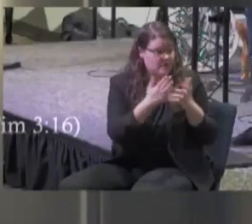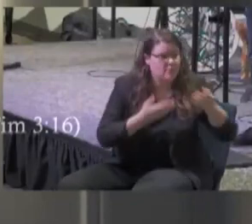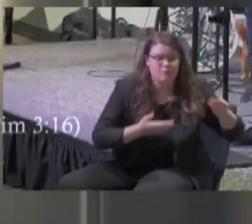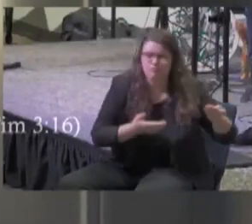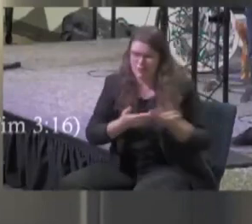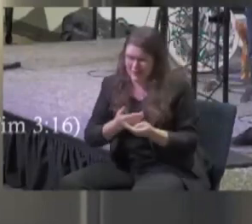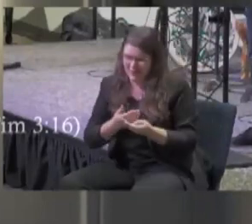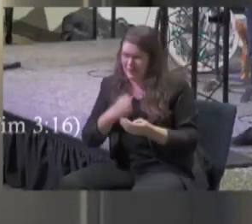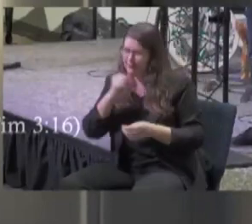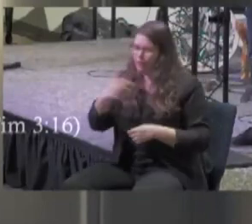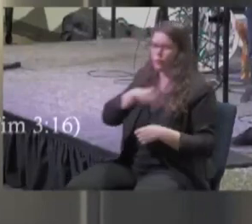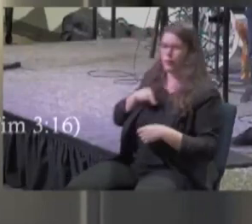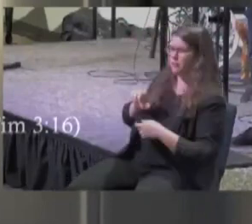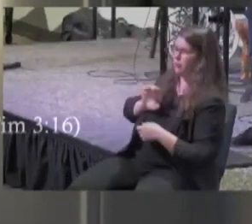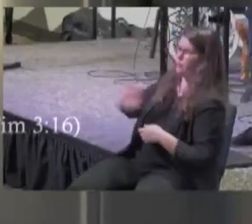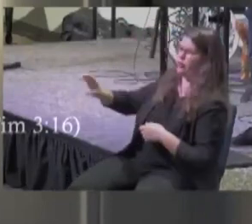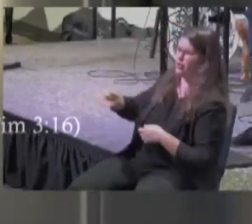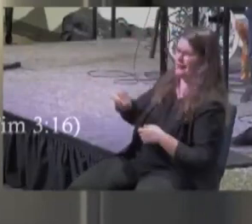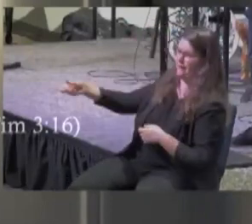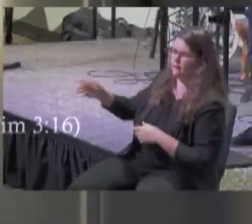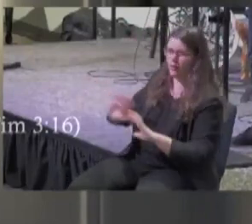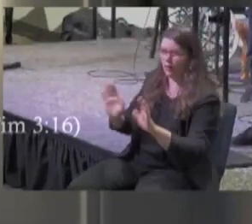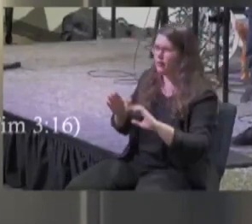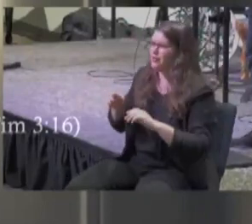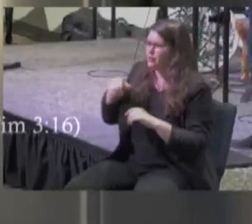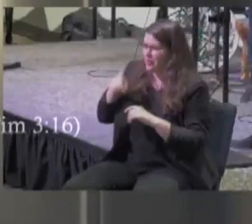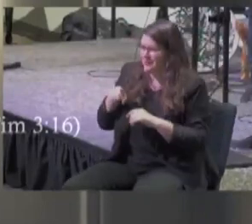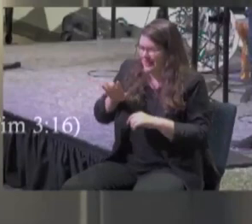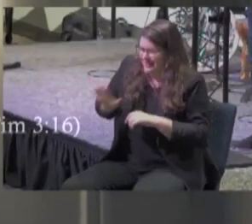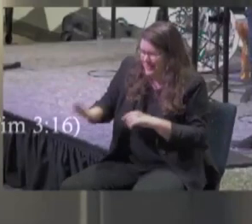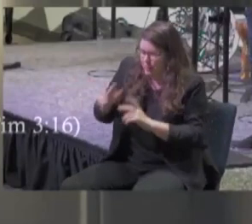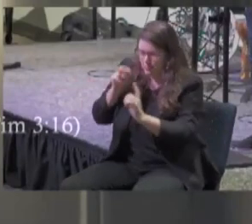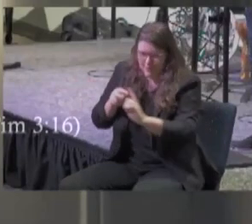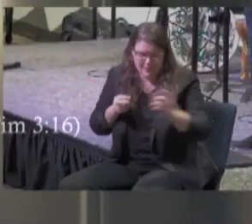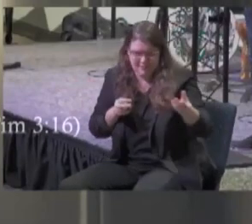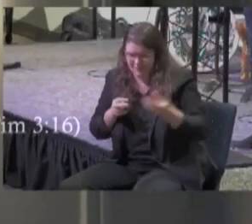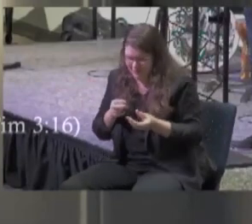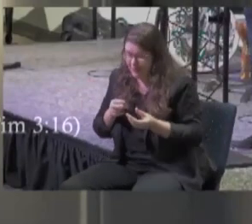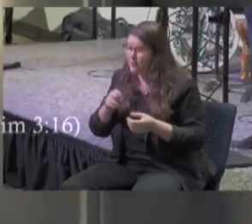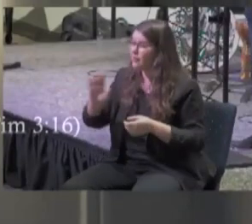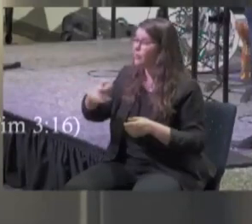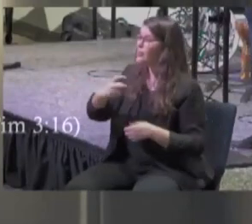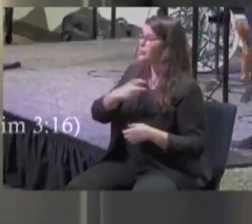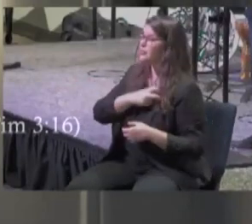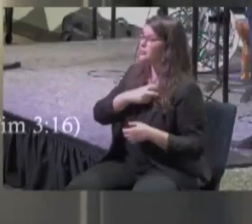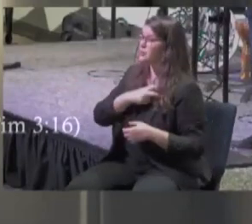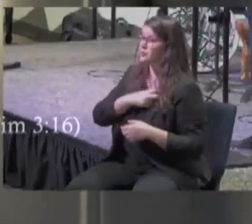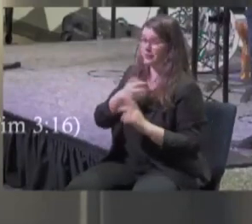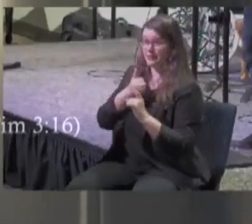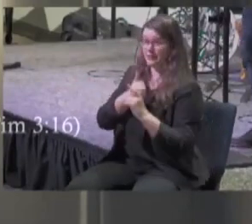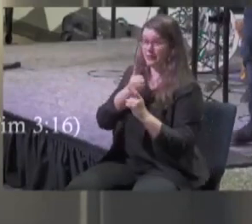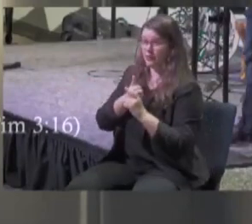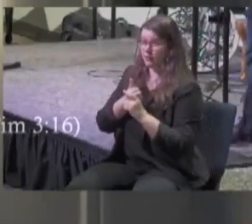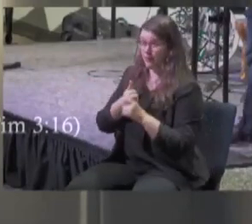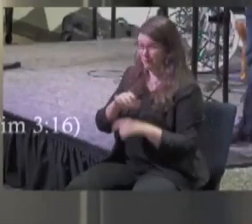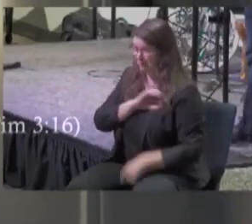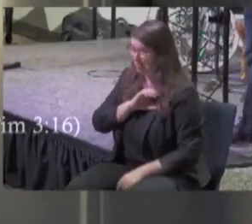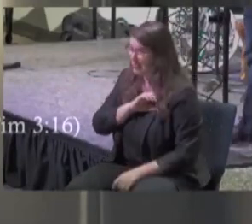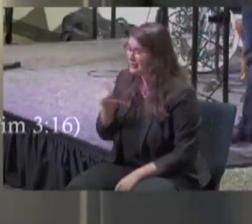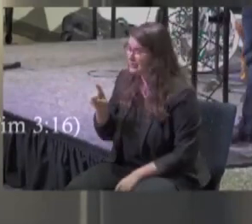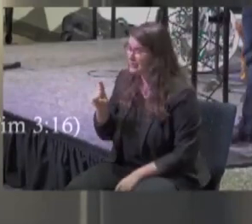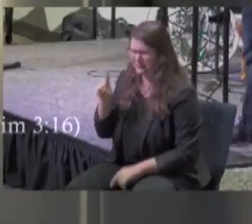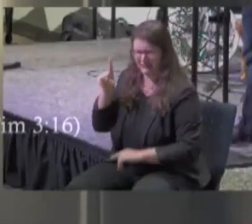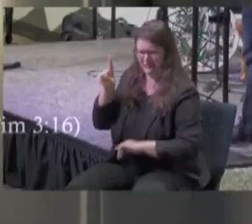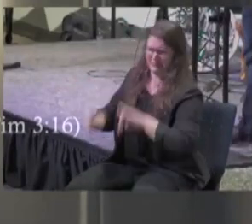Bible. And translation consultants contribute not as the police or censors or inquisitors, but